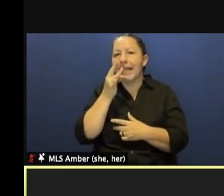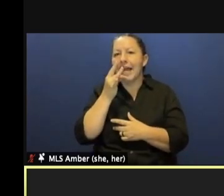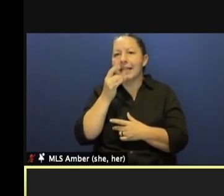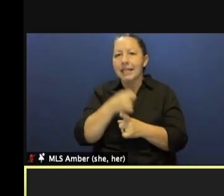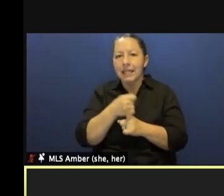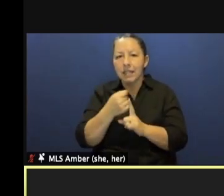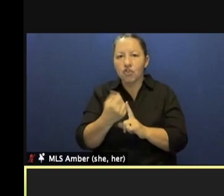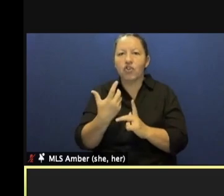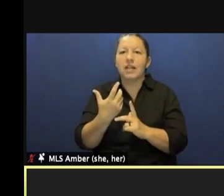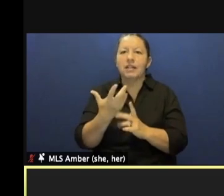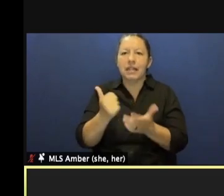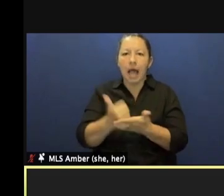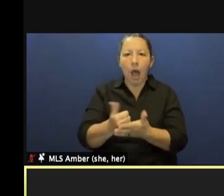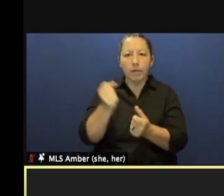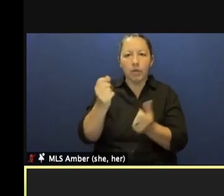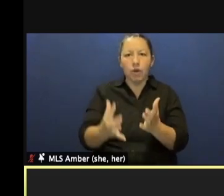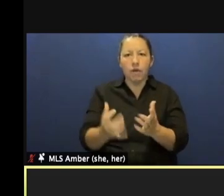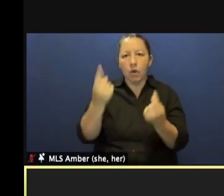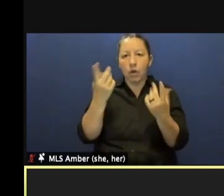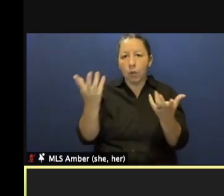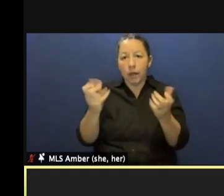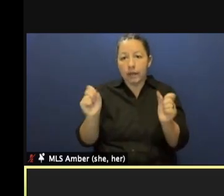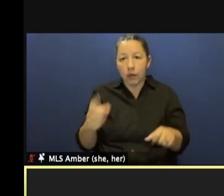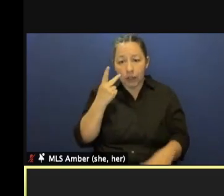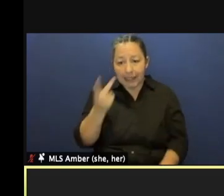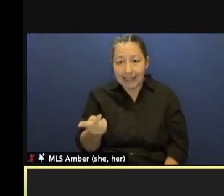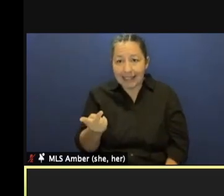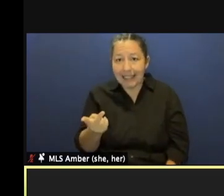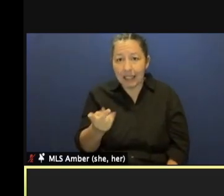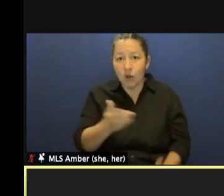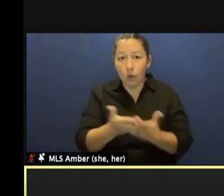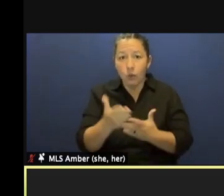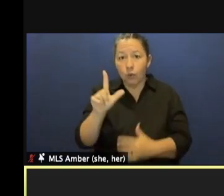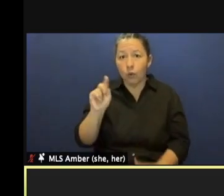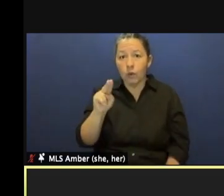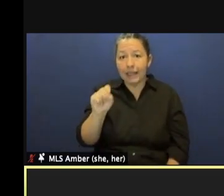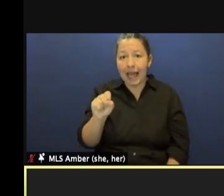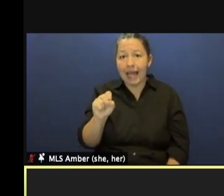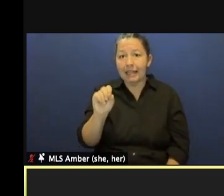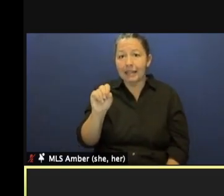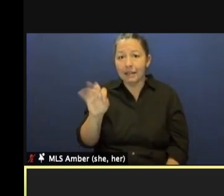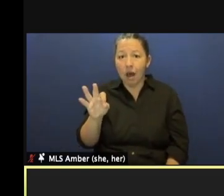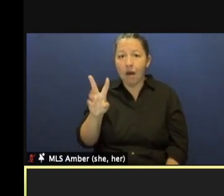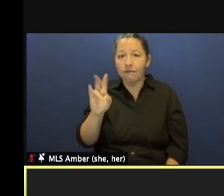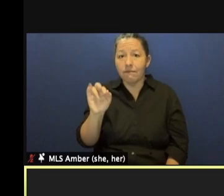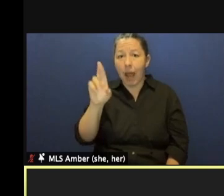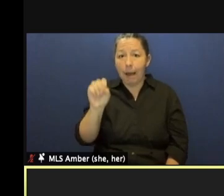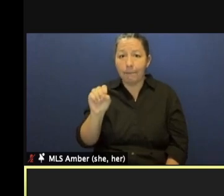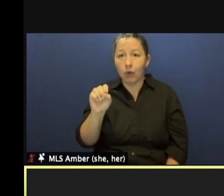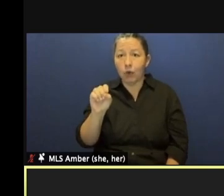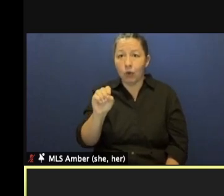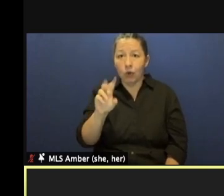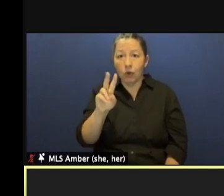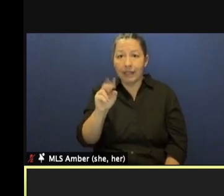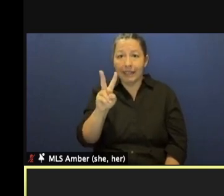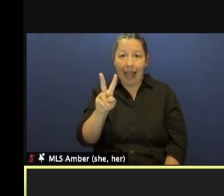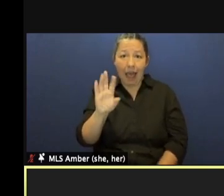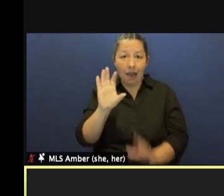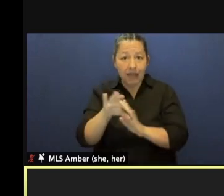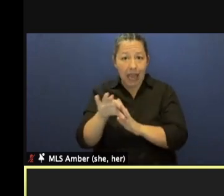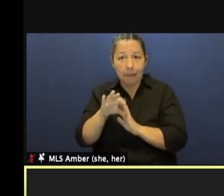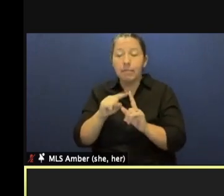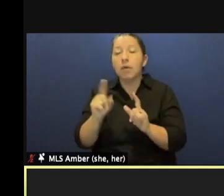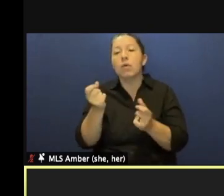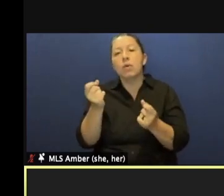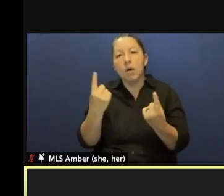understand what they might see through the lens of Viper's nav cams, but also understanding how to optimize